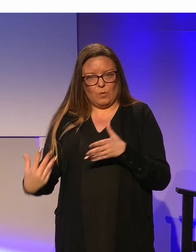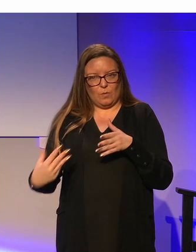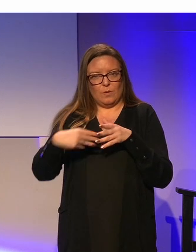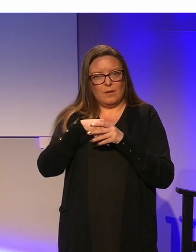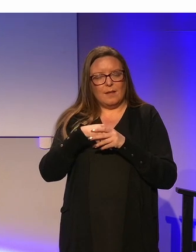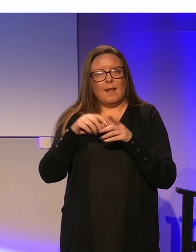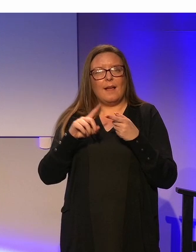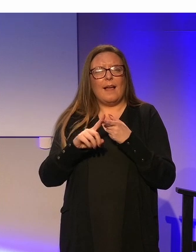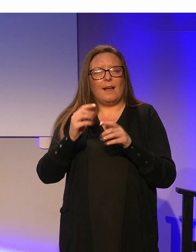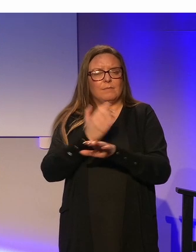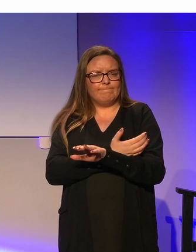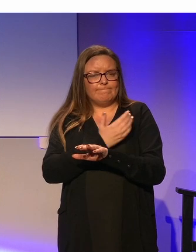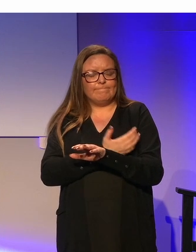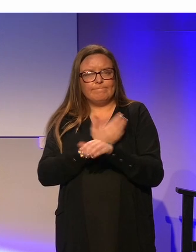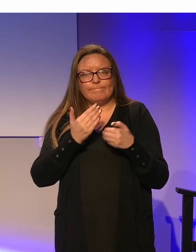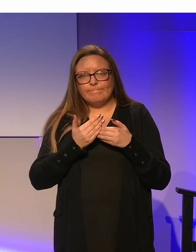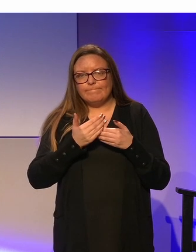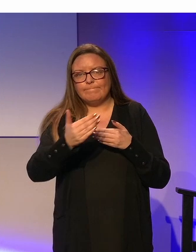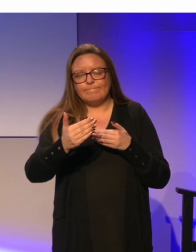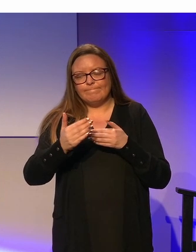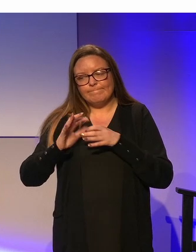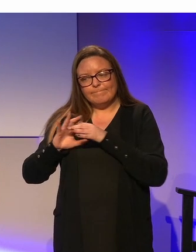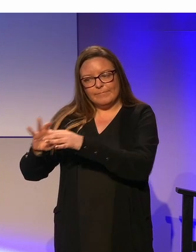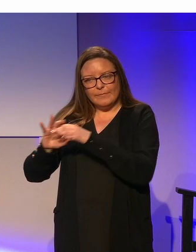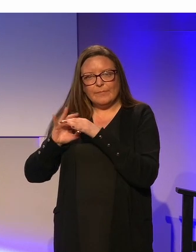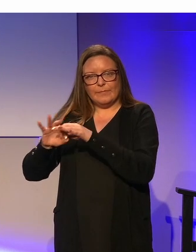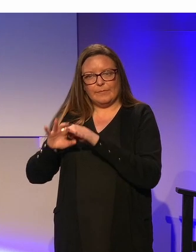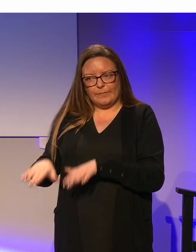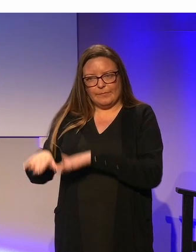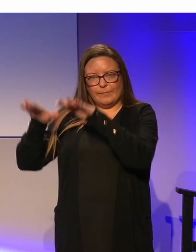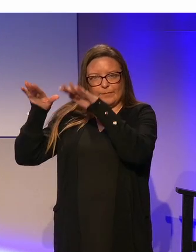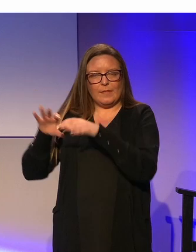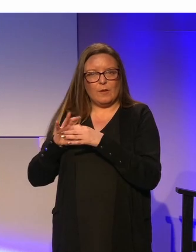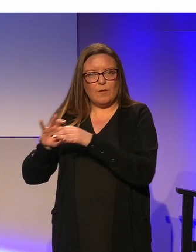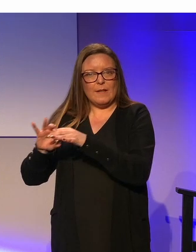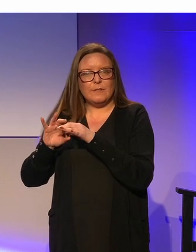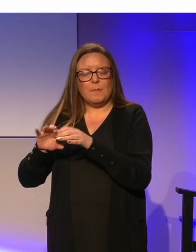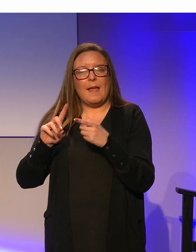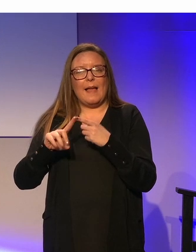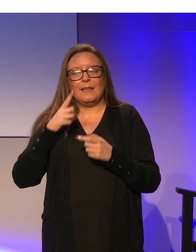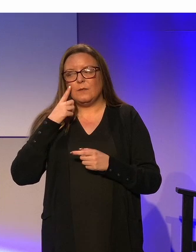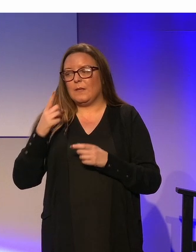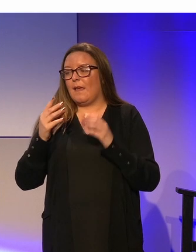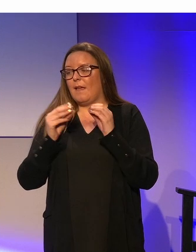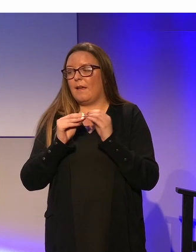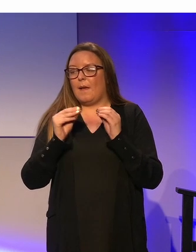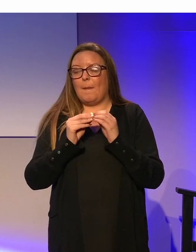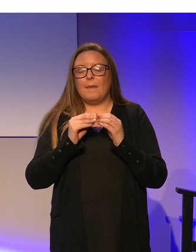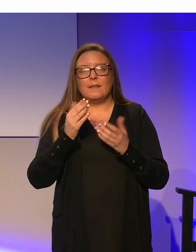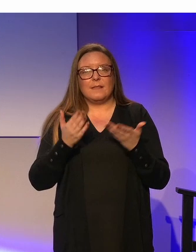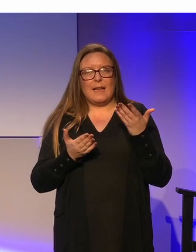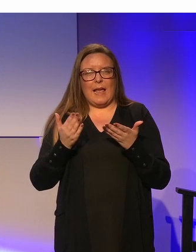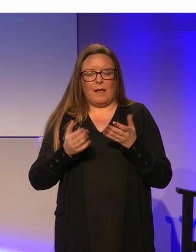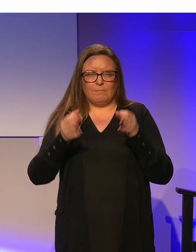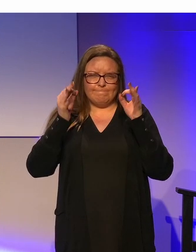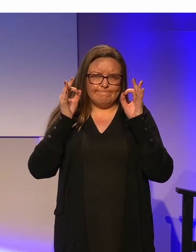is a prolonged experience, a prolonged relationship. And you can see a comment by a participant about how outstanding